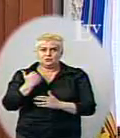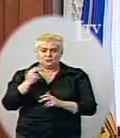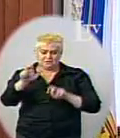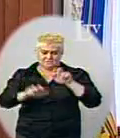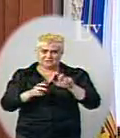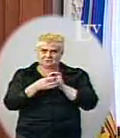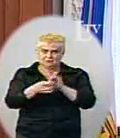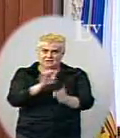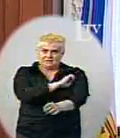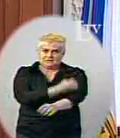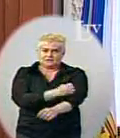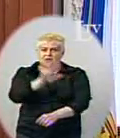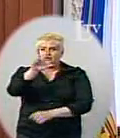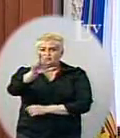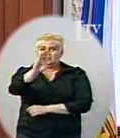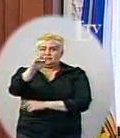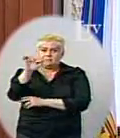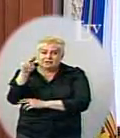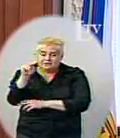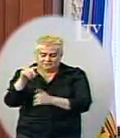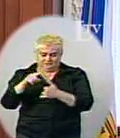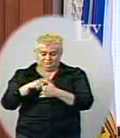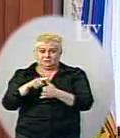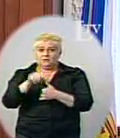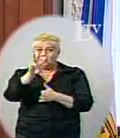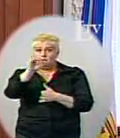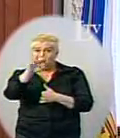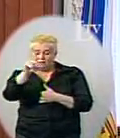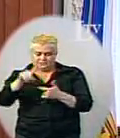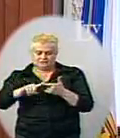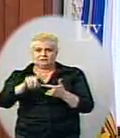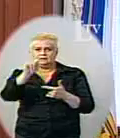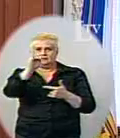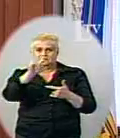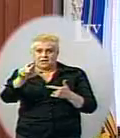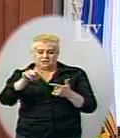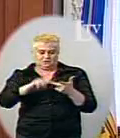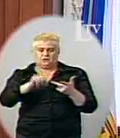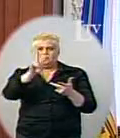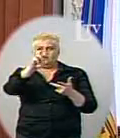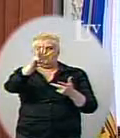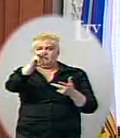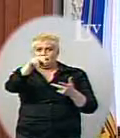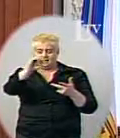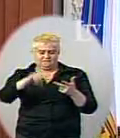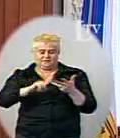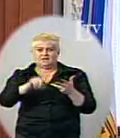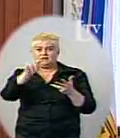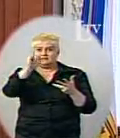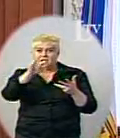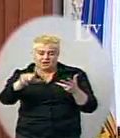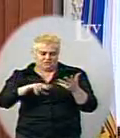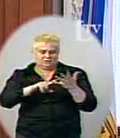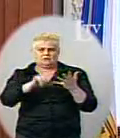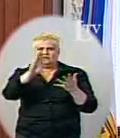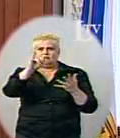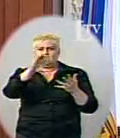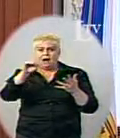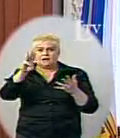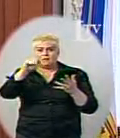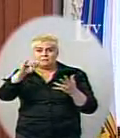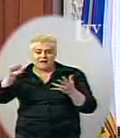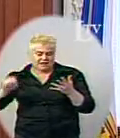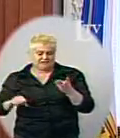investments. Wind, tidal, wave, hydro, biomass, solar, and